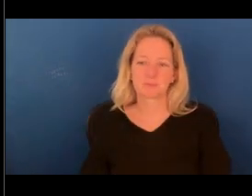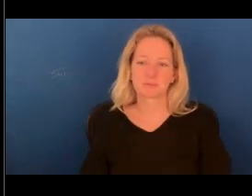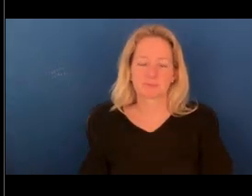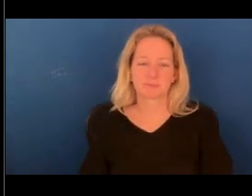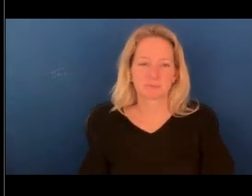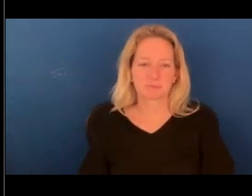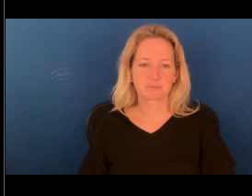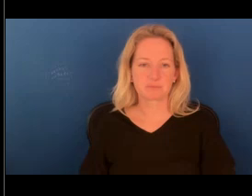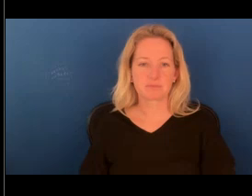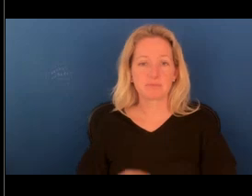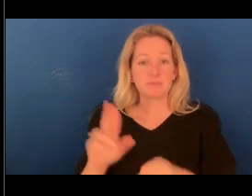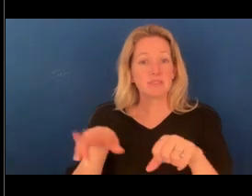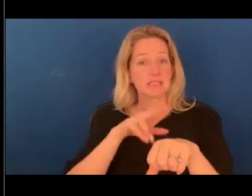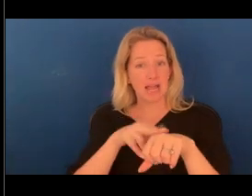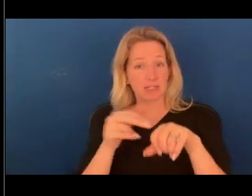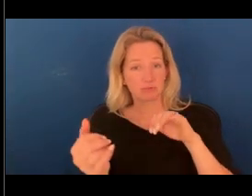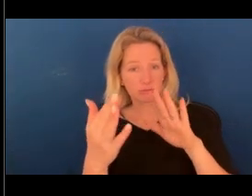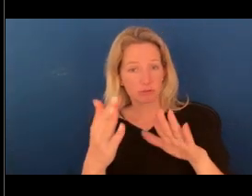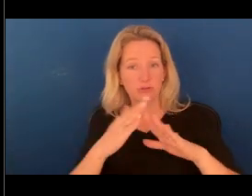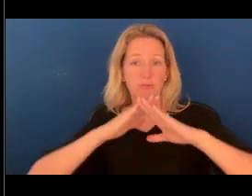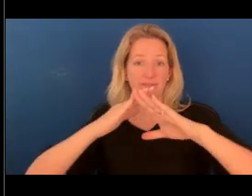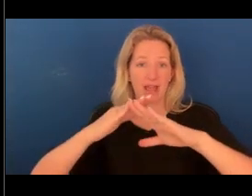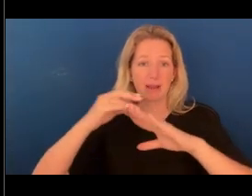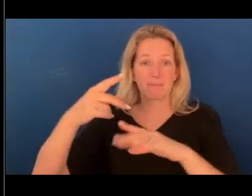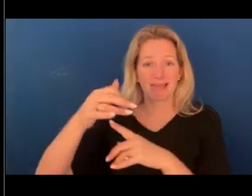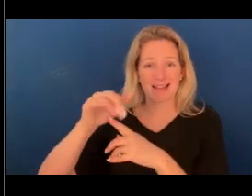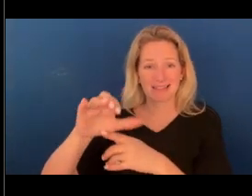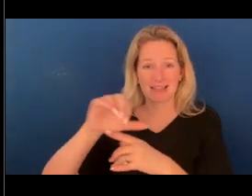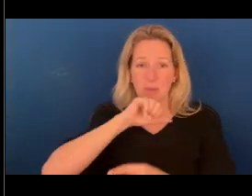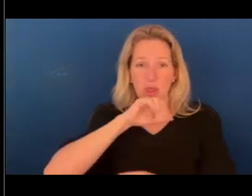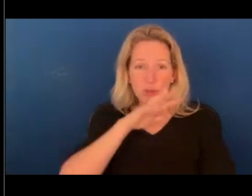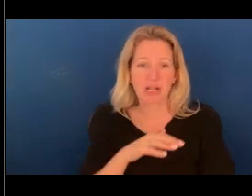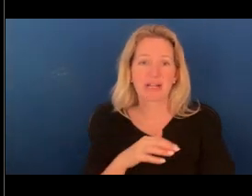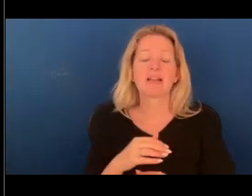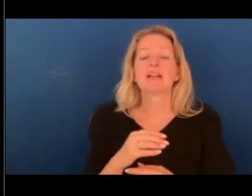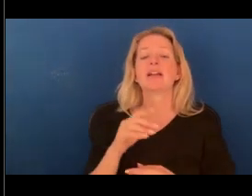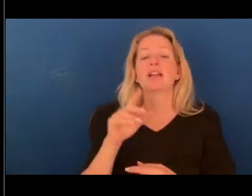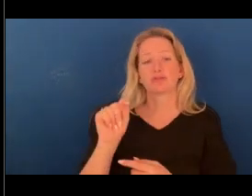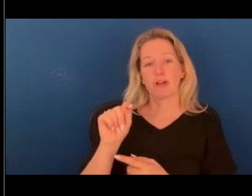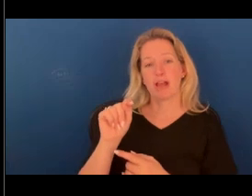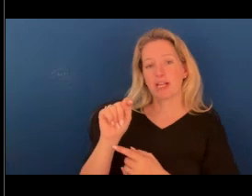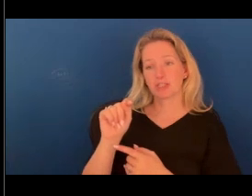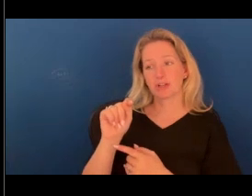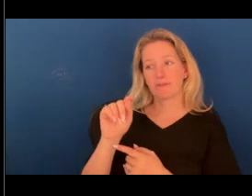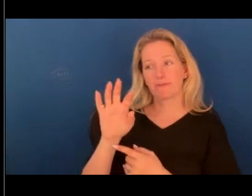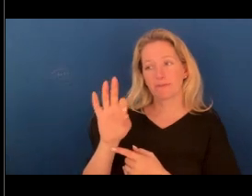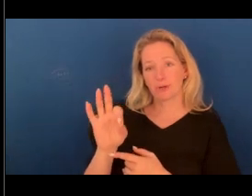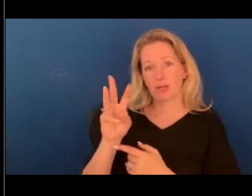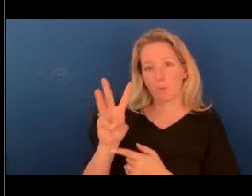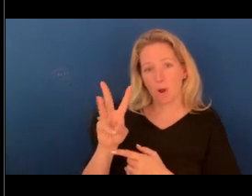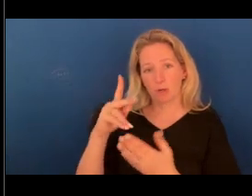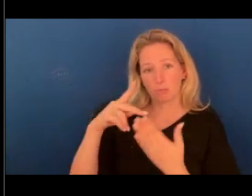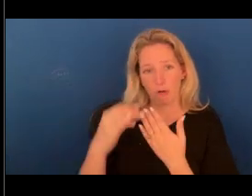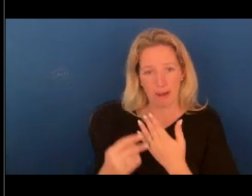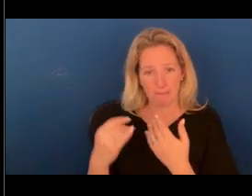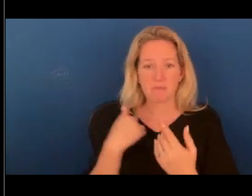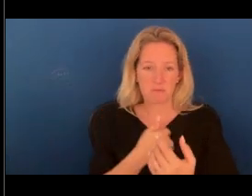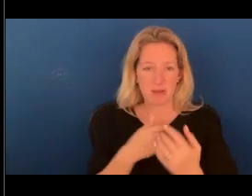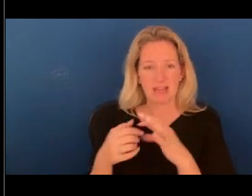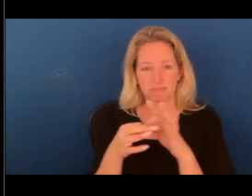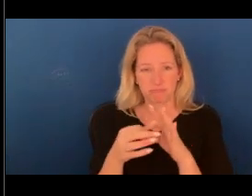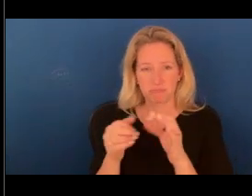So the National Strategy to Prevent Plastic Pollution. The Trash Free Waters program has been co-leading with our Office of Land and Emergency Management, that's our Solid